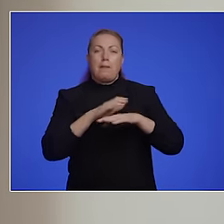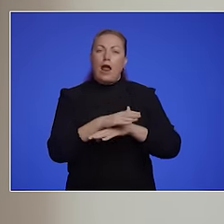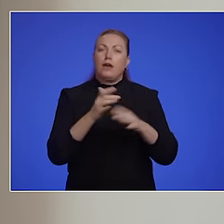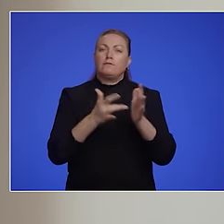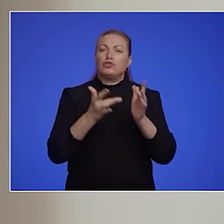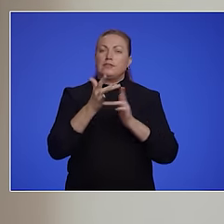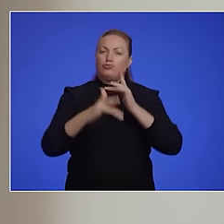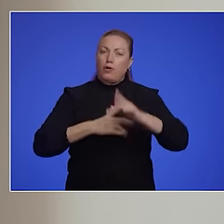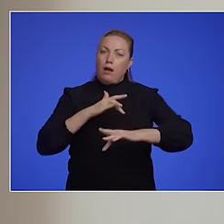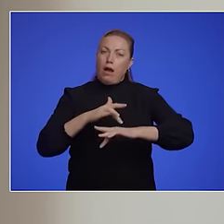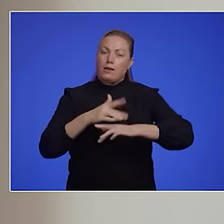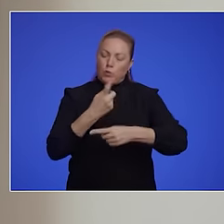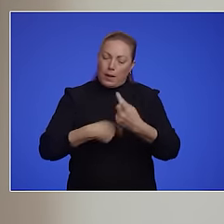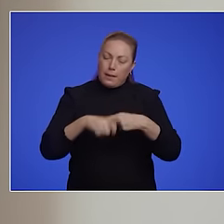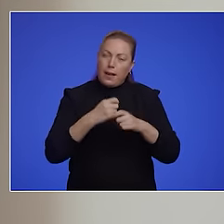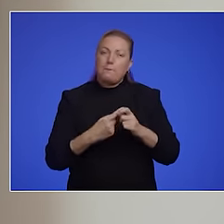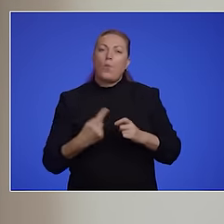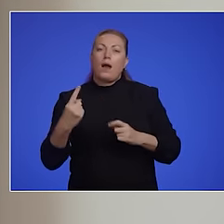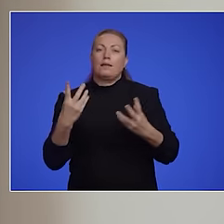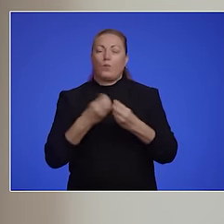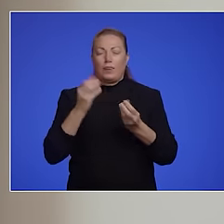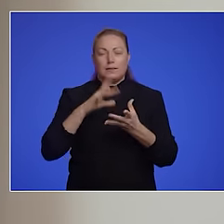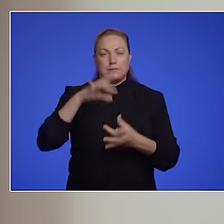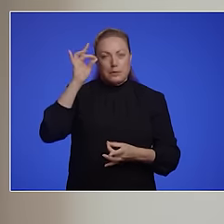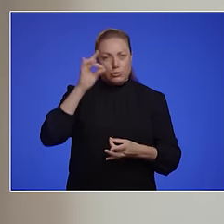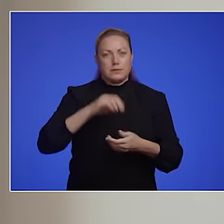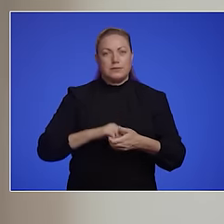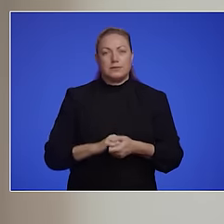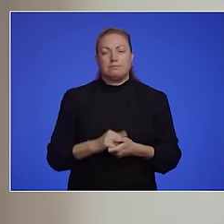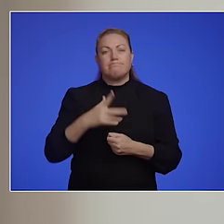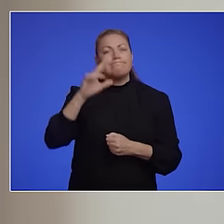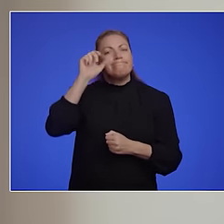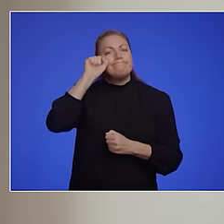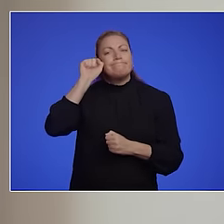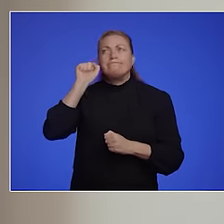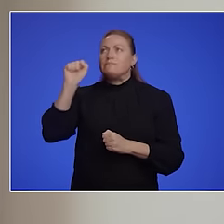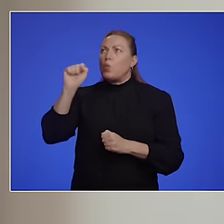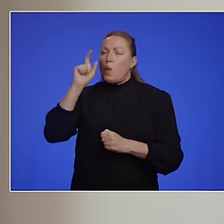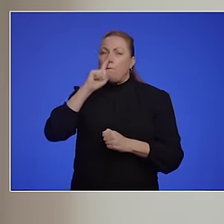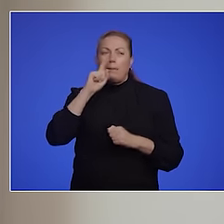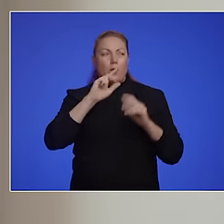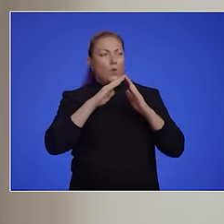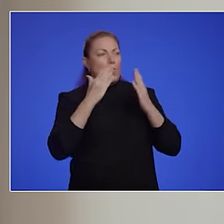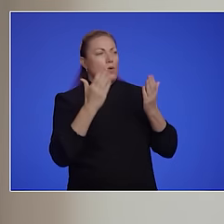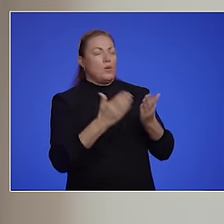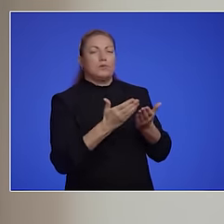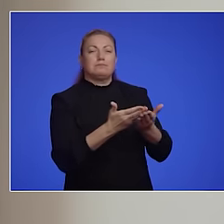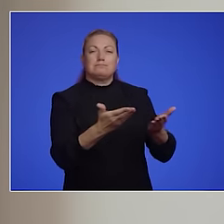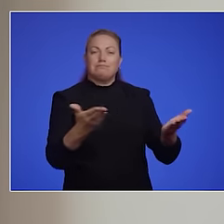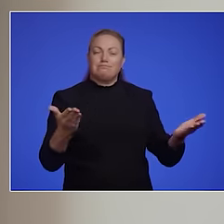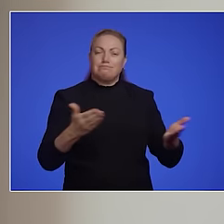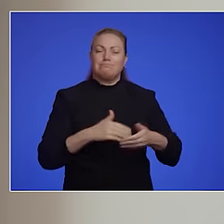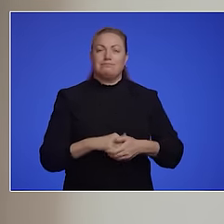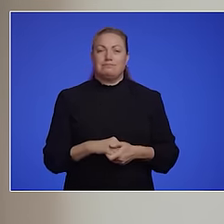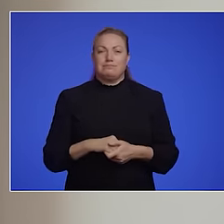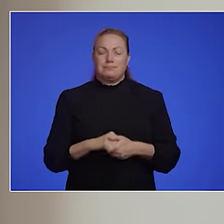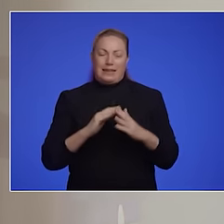of Christ We may be gathered into one by the Holy Spirit Remember, Lord, your church spread throughout the world And bring her